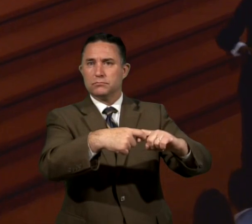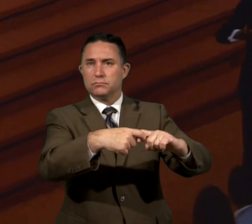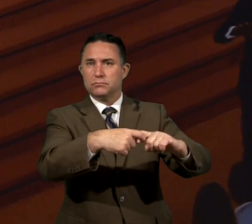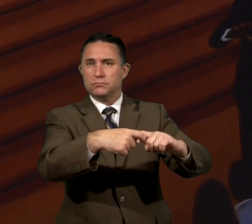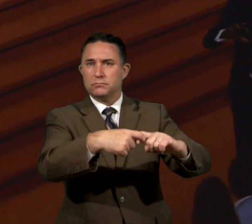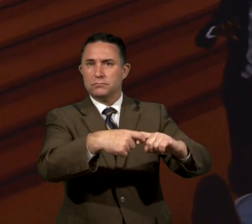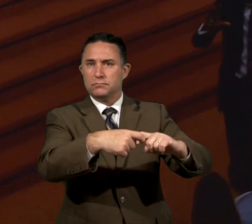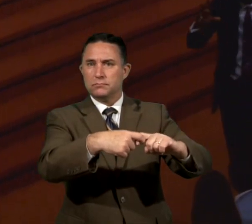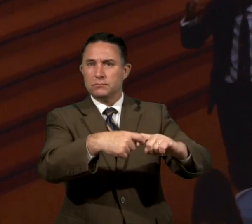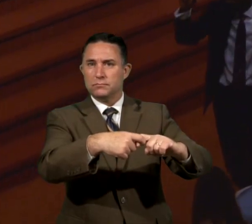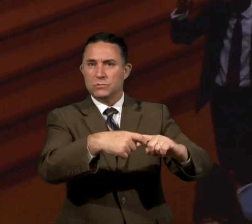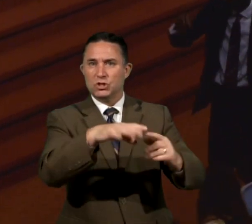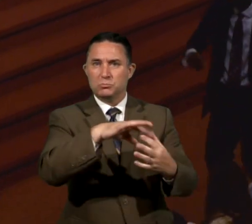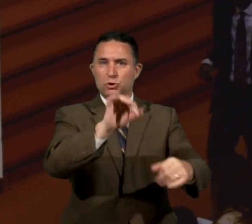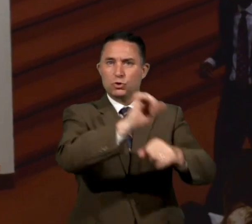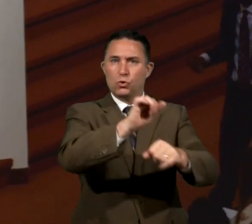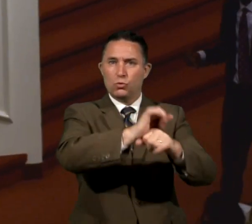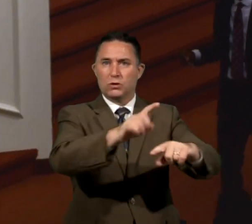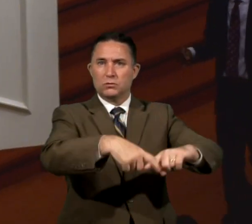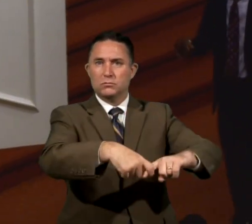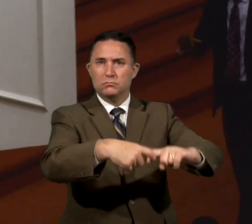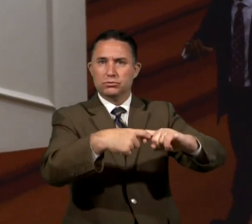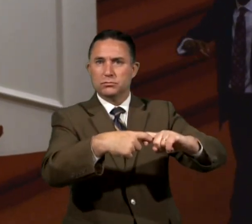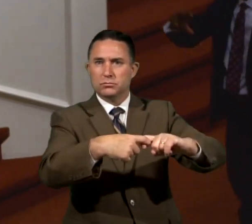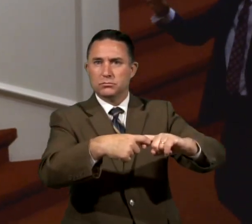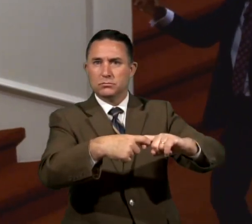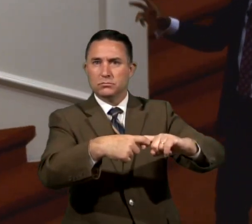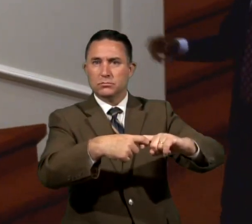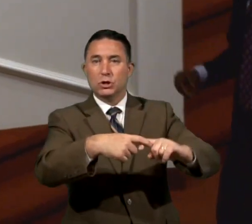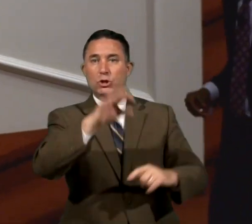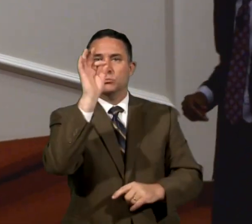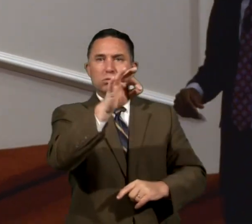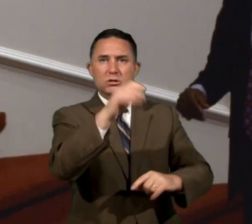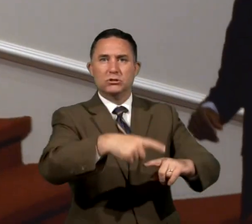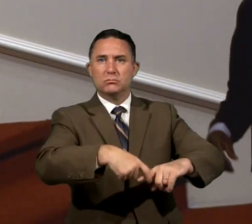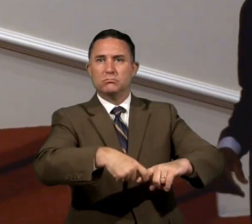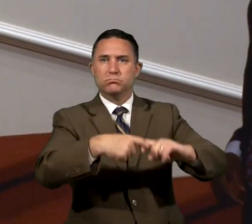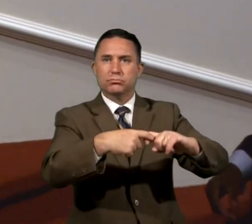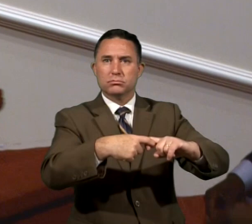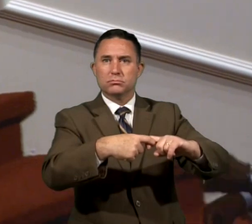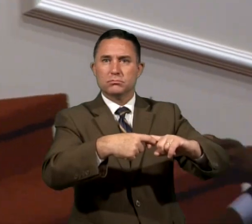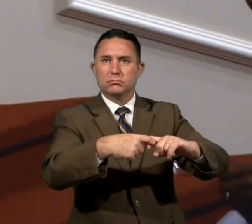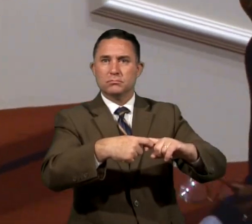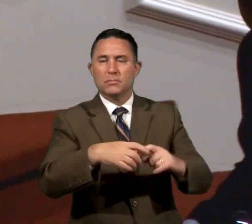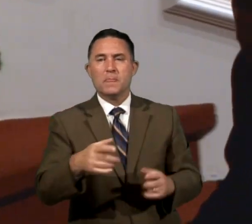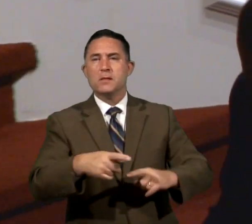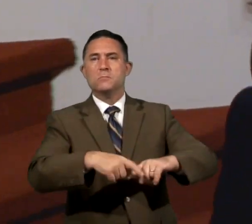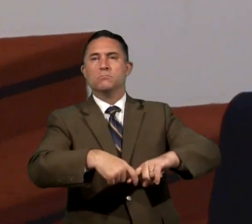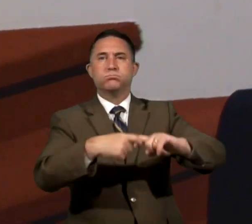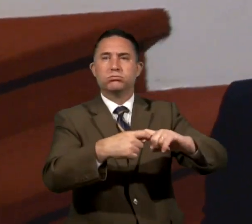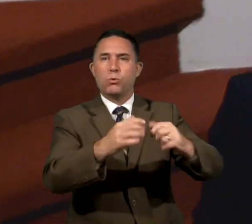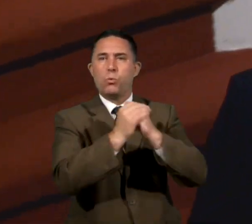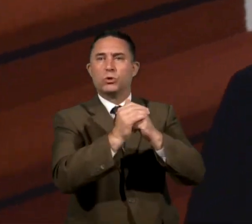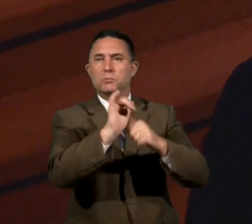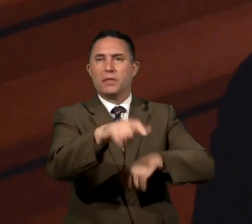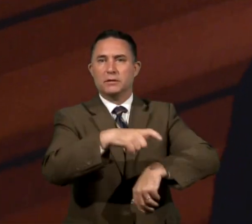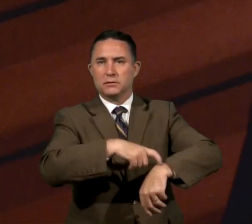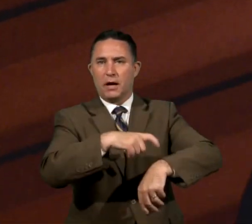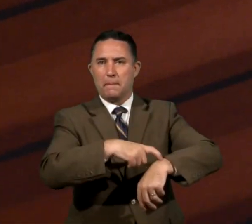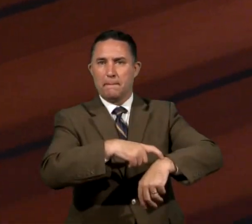He stopped his spiritual work. He stopped preaching. He stopped worshiping at that